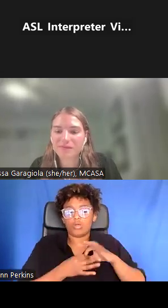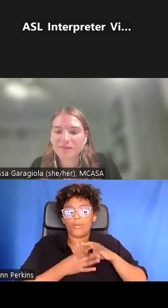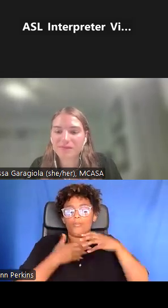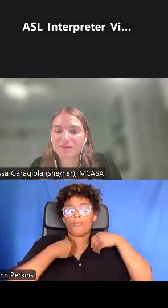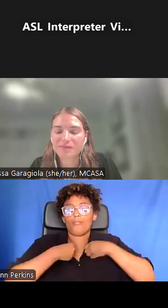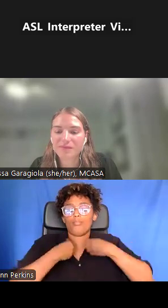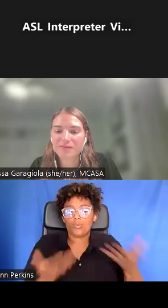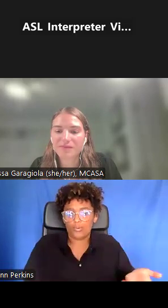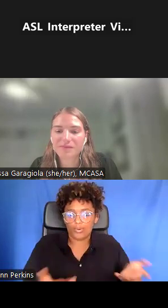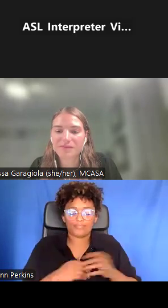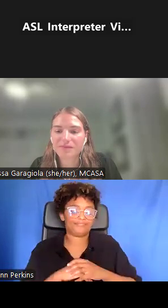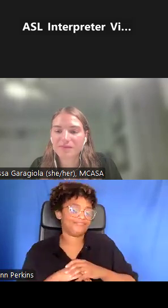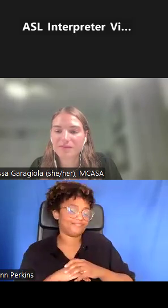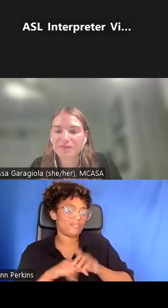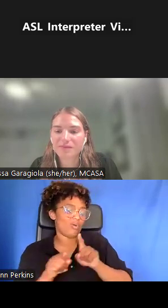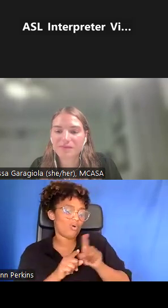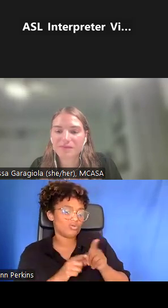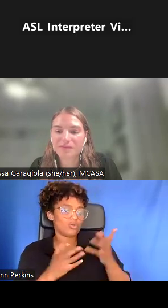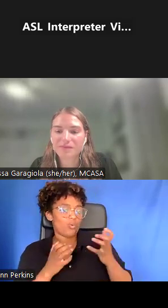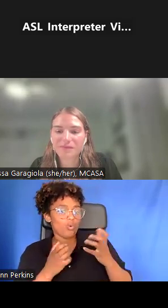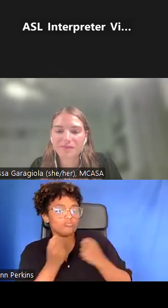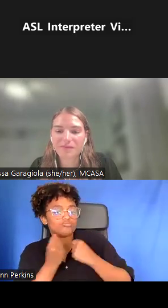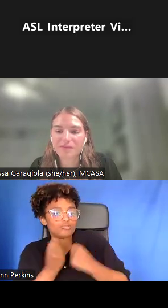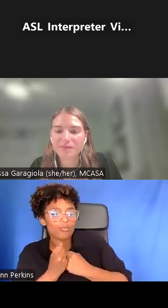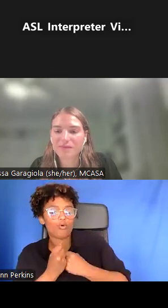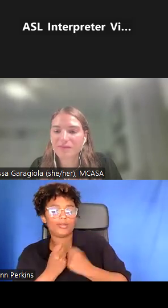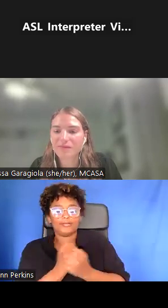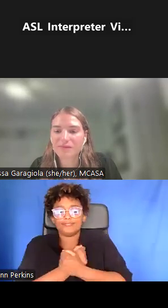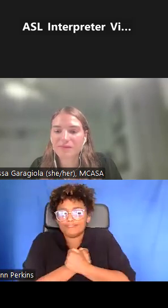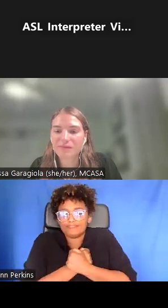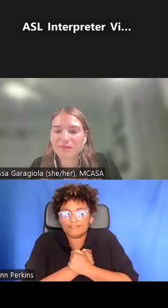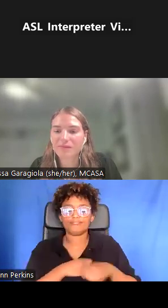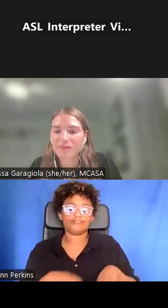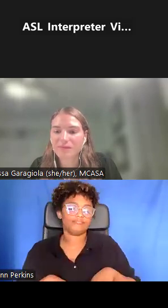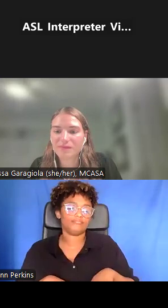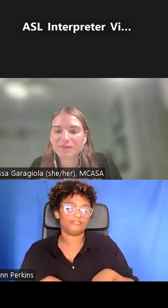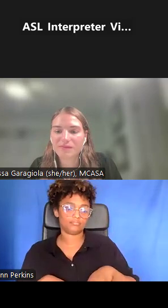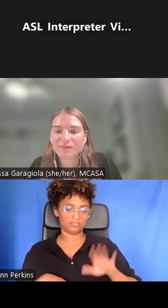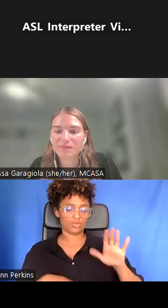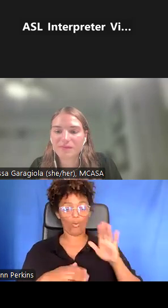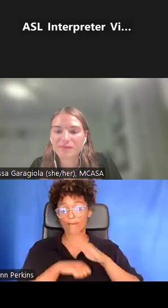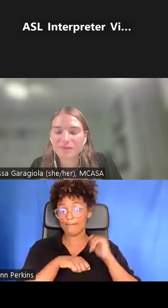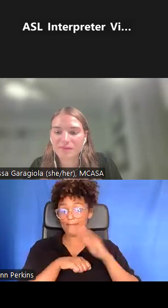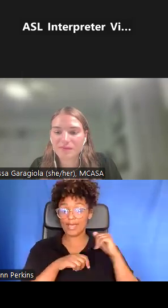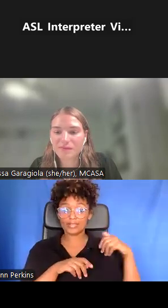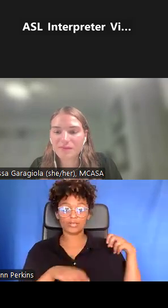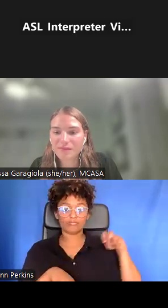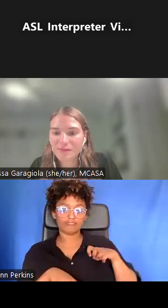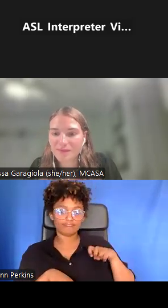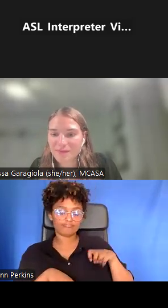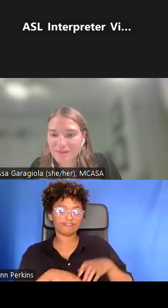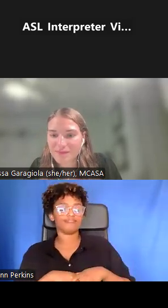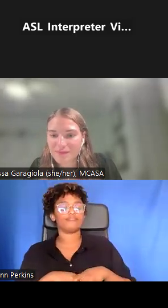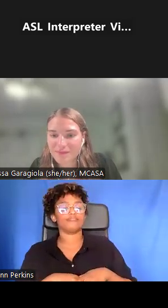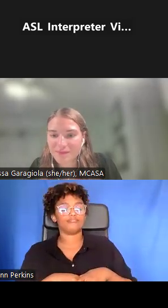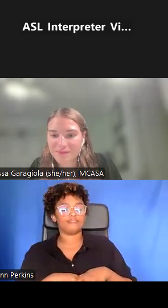um, having your pets around. Um, so absolutely expressing emotions through